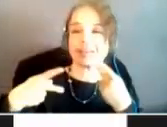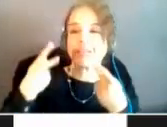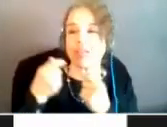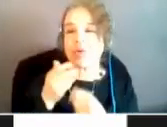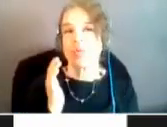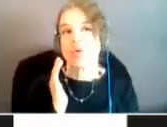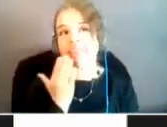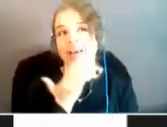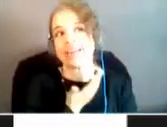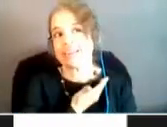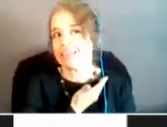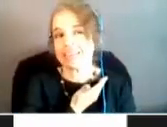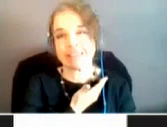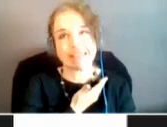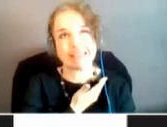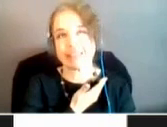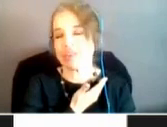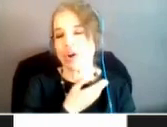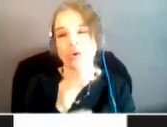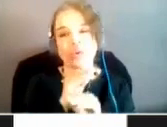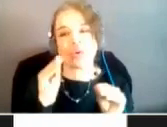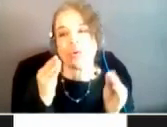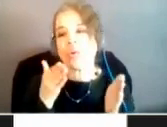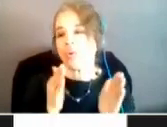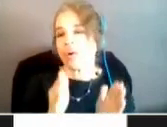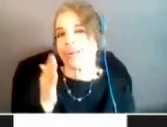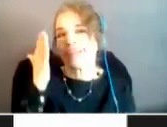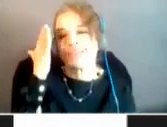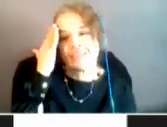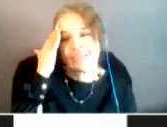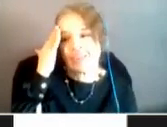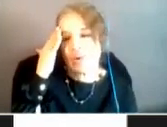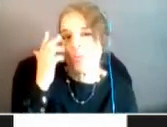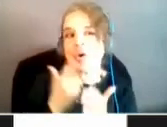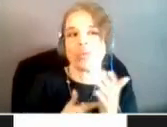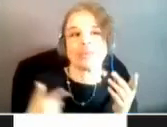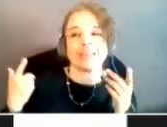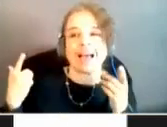us, but there was really no way of us knowing what was happening